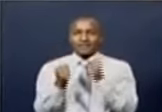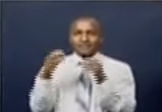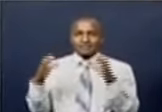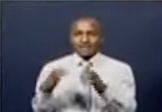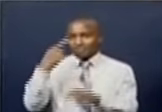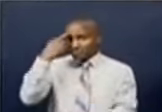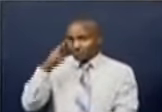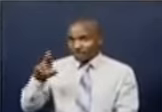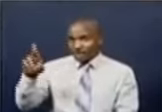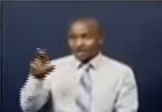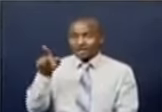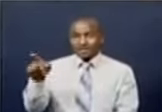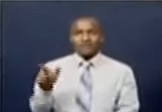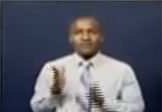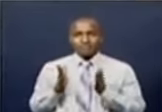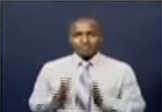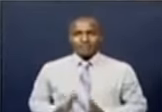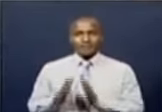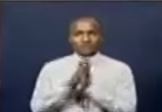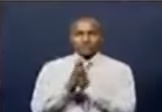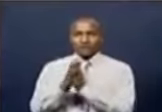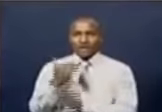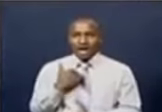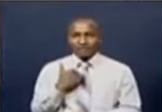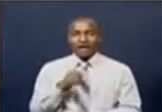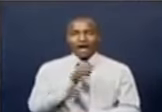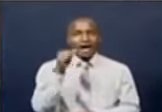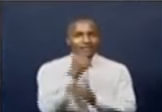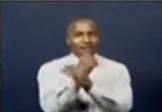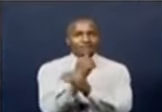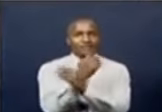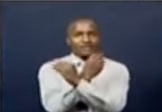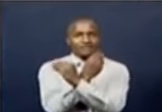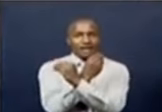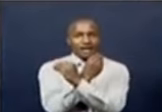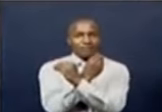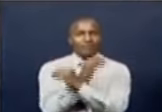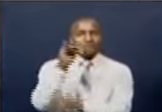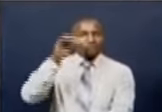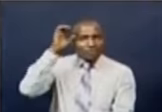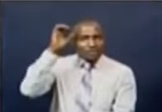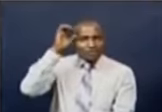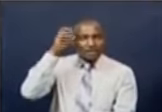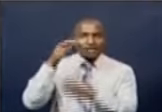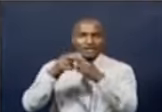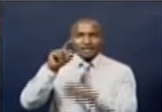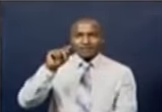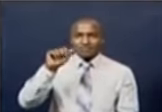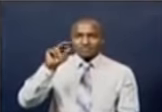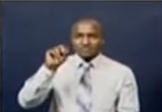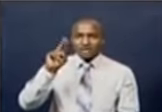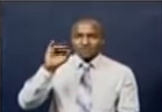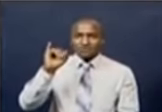for us. He has a personal story that he'll share with us shortly. And also via Skype from Eldoret, Moses Tanui. Nice to see him again after so many years. Of course,